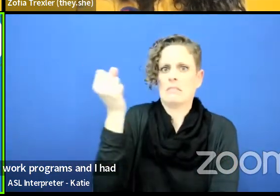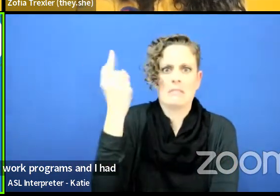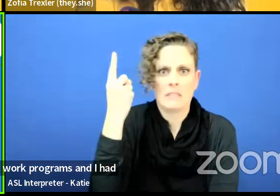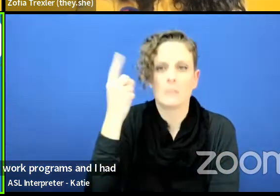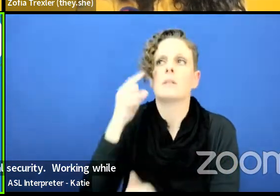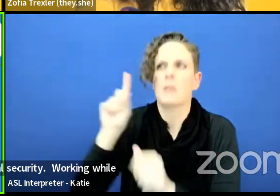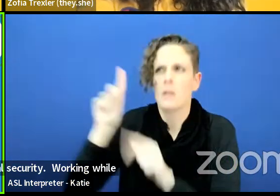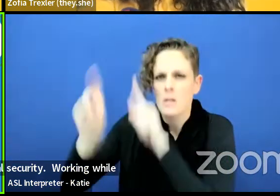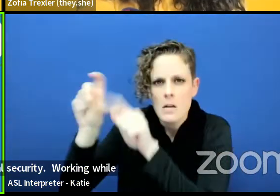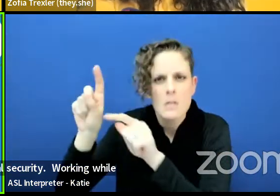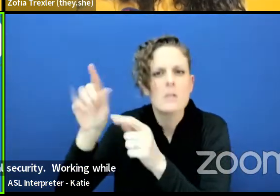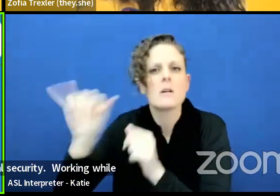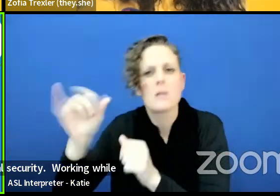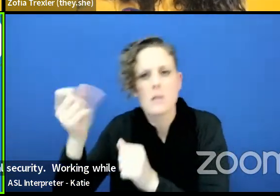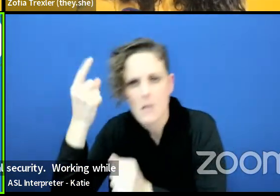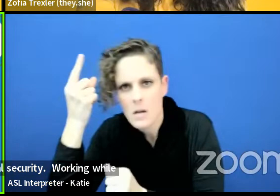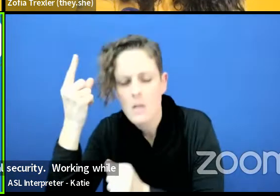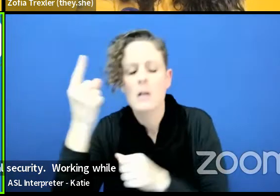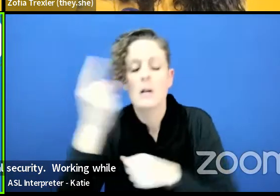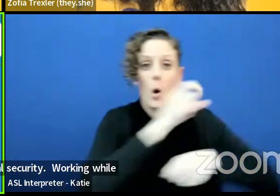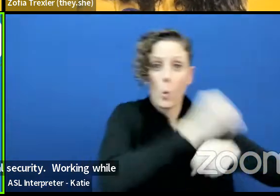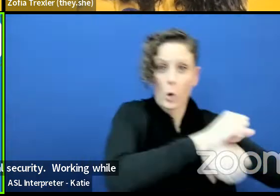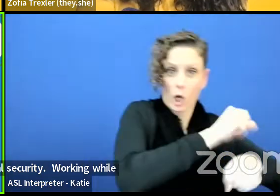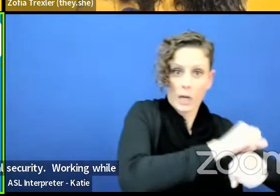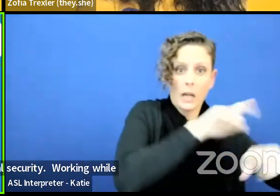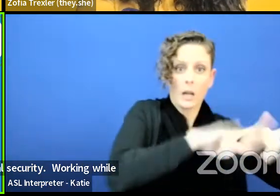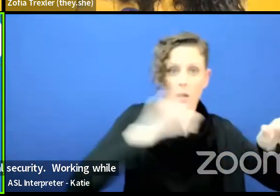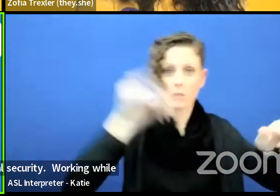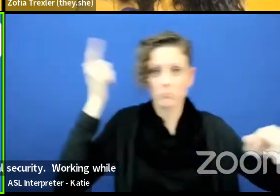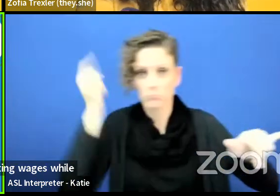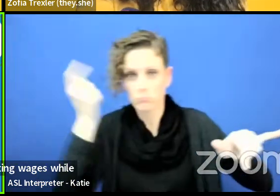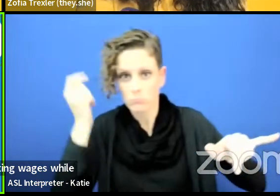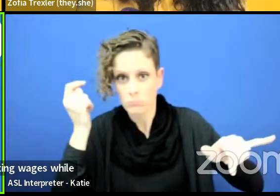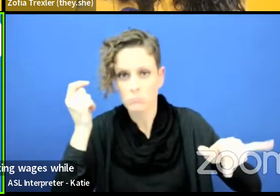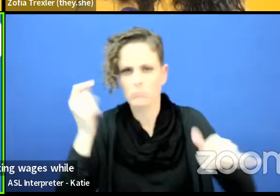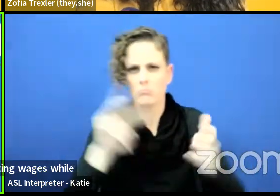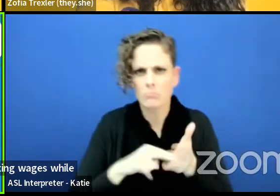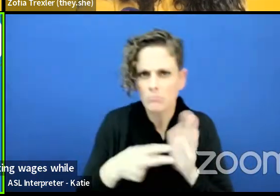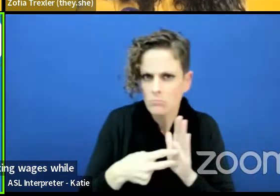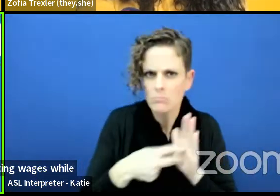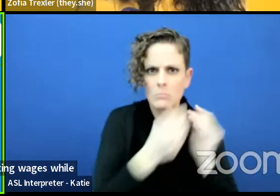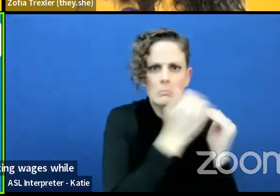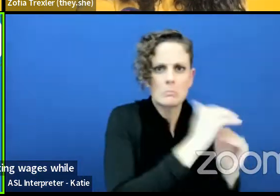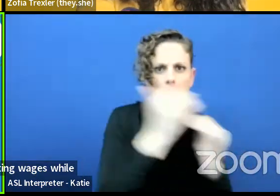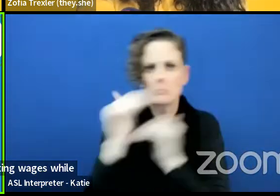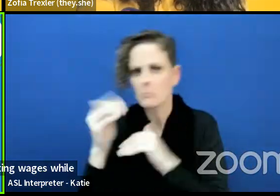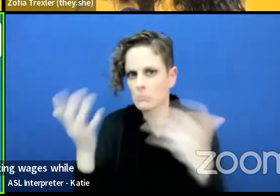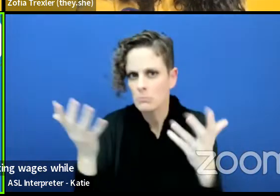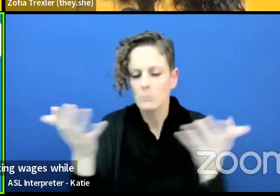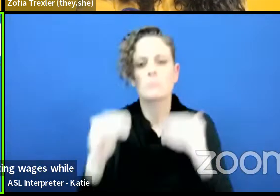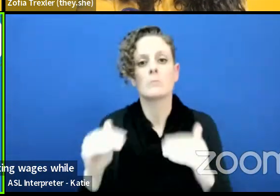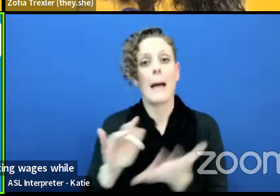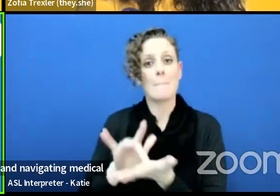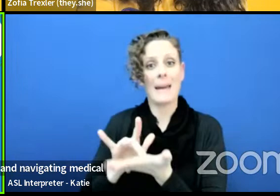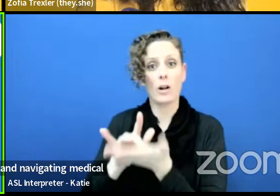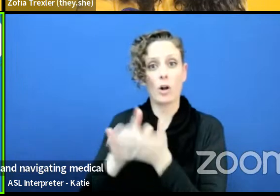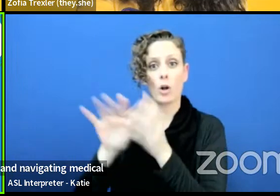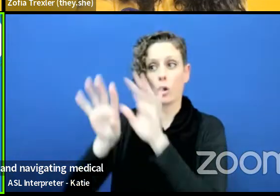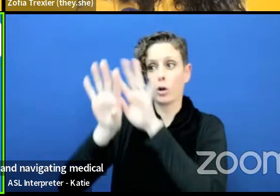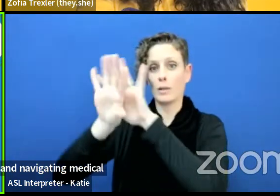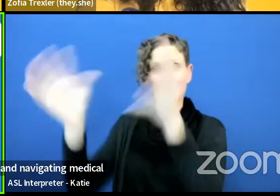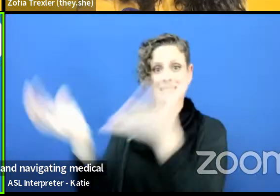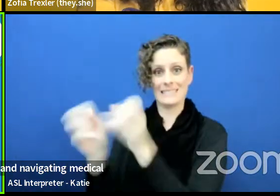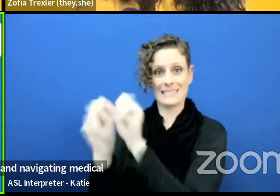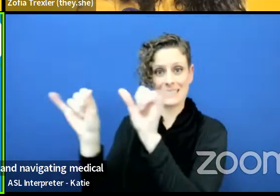you're collecting wages while you're employed, navigating medical systems when they're limited